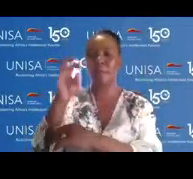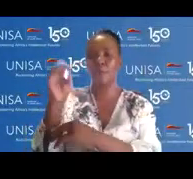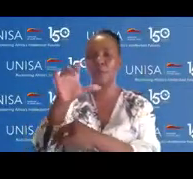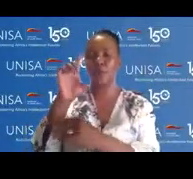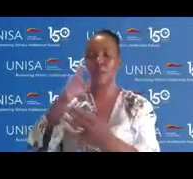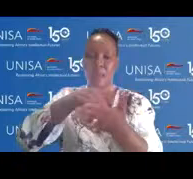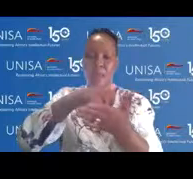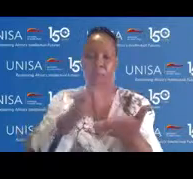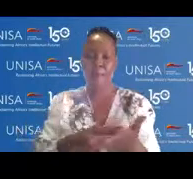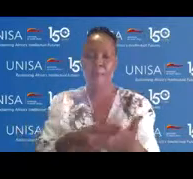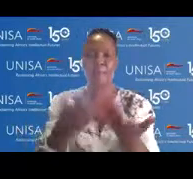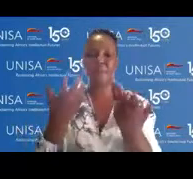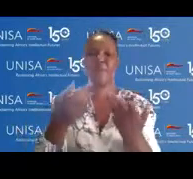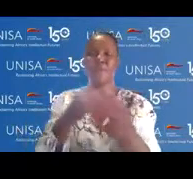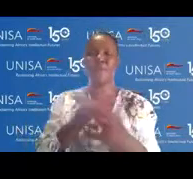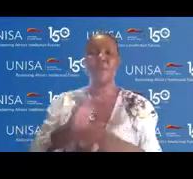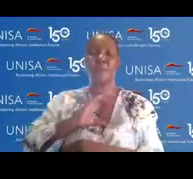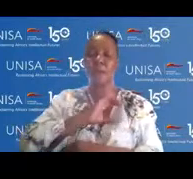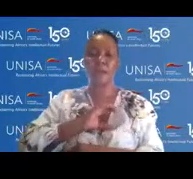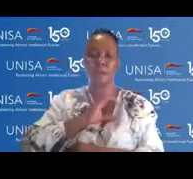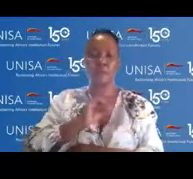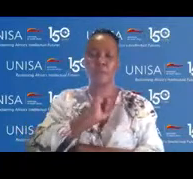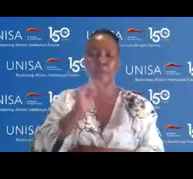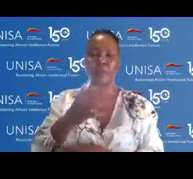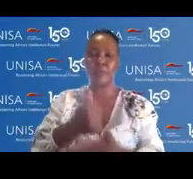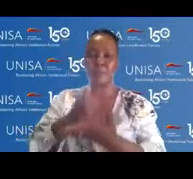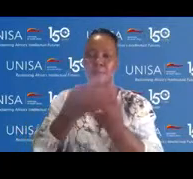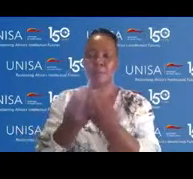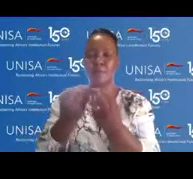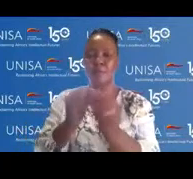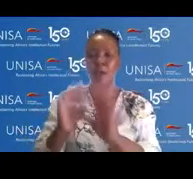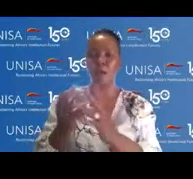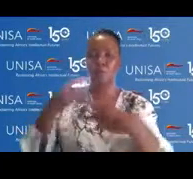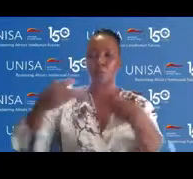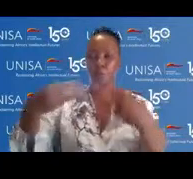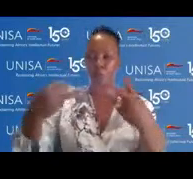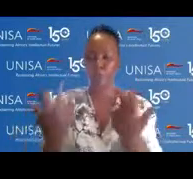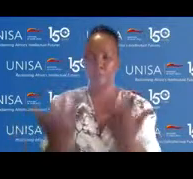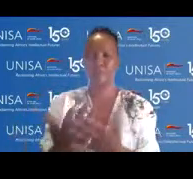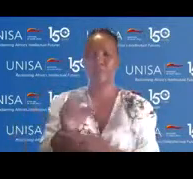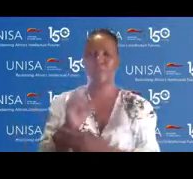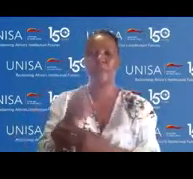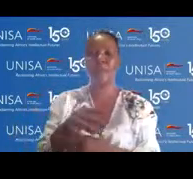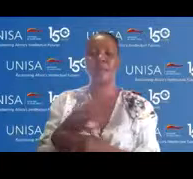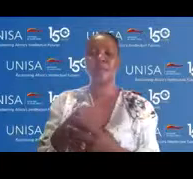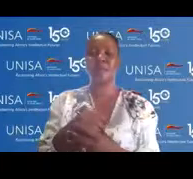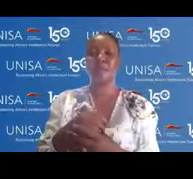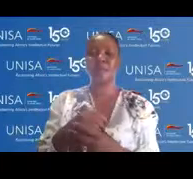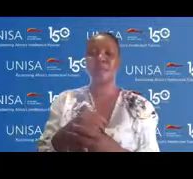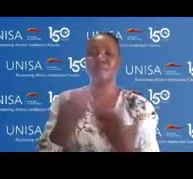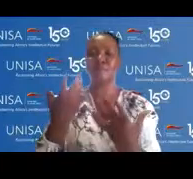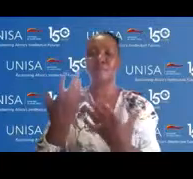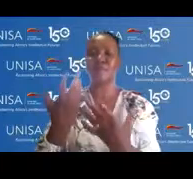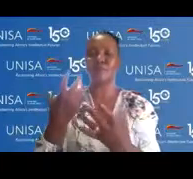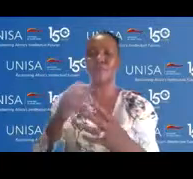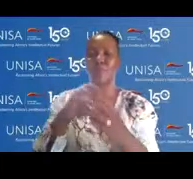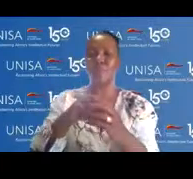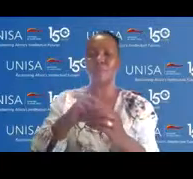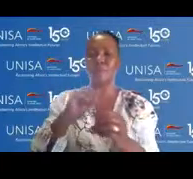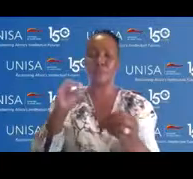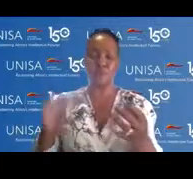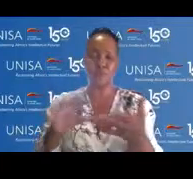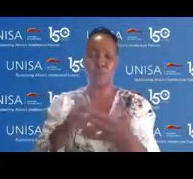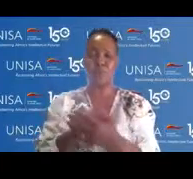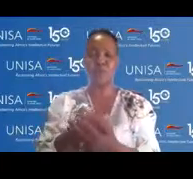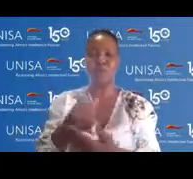then comfortable with your device and how it works. So I can unselect the desktop option. And immediately you'll